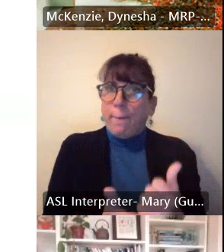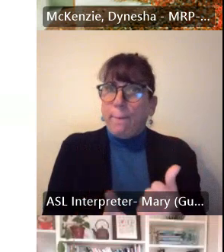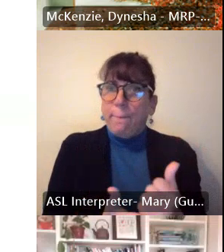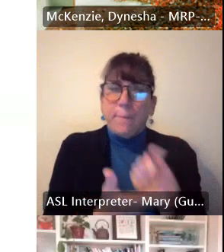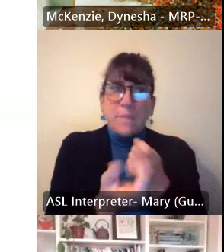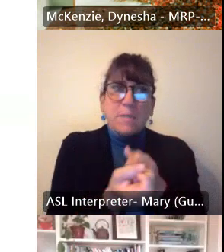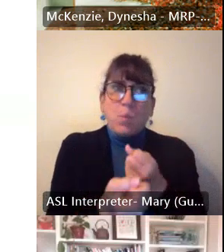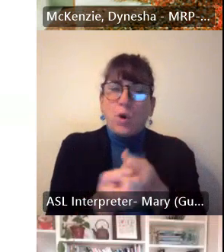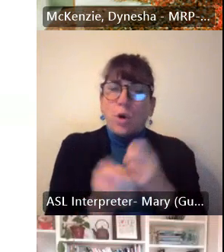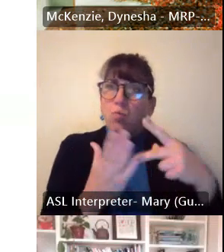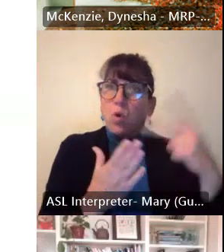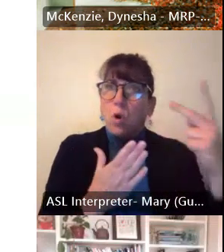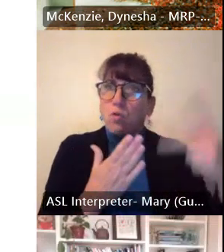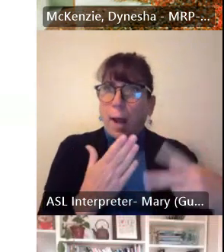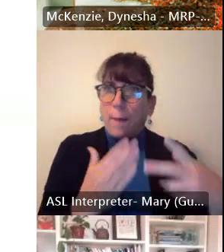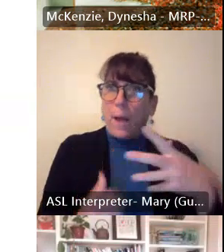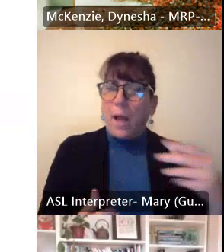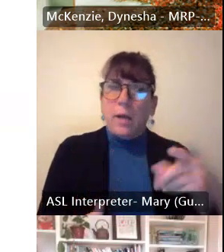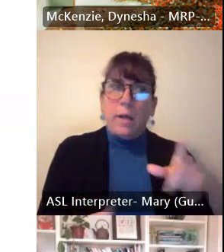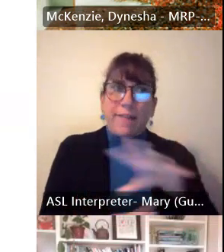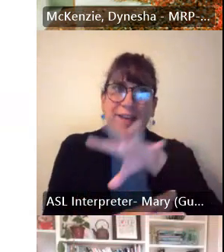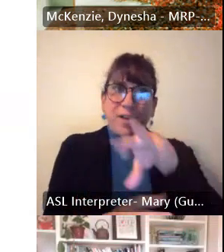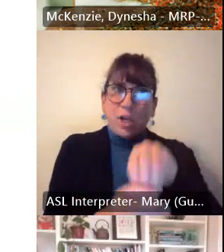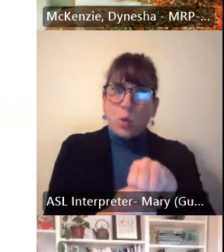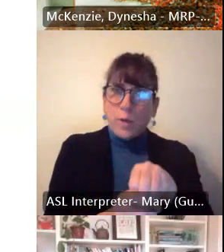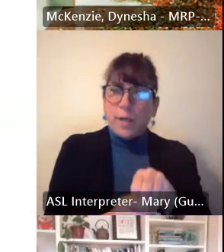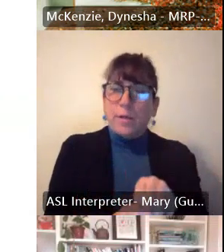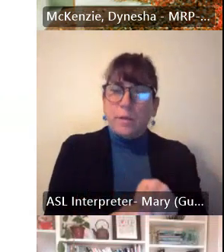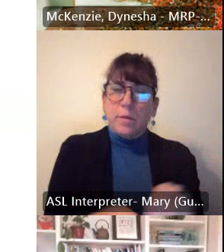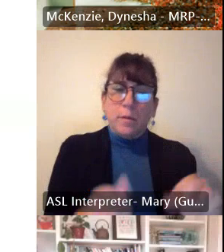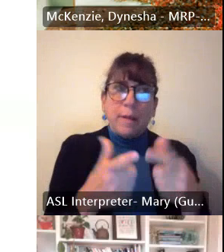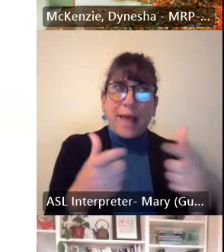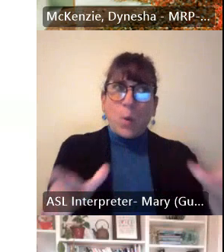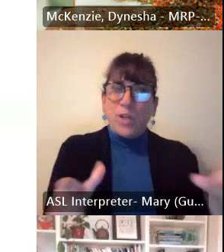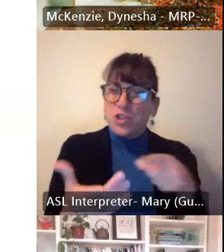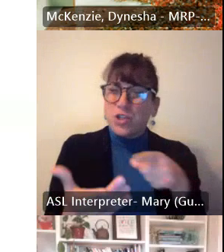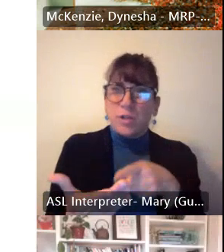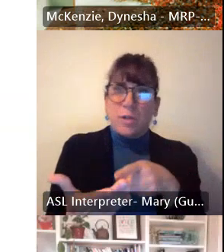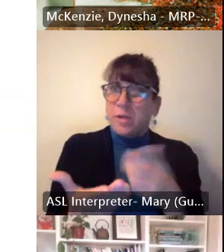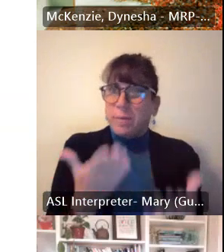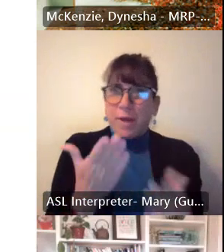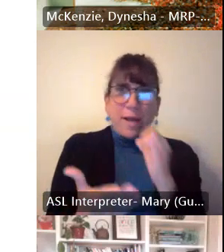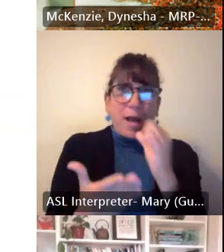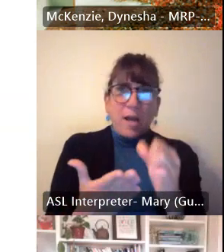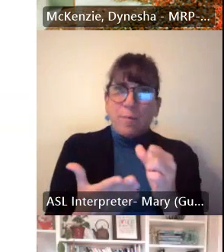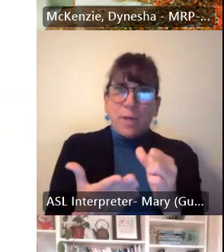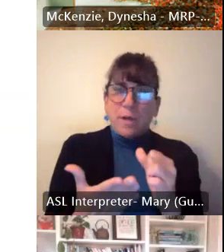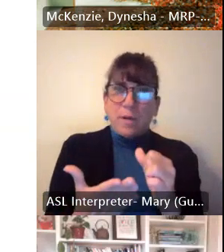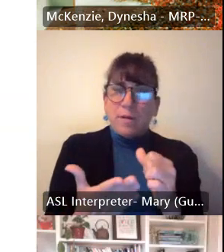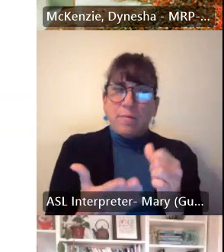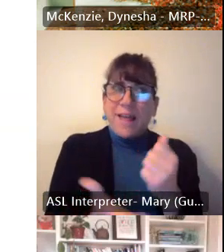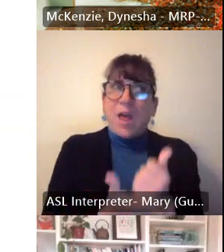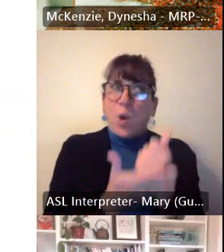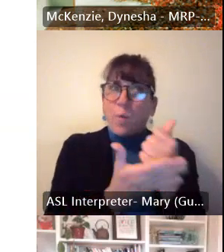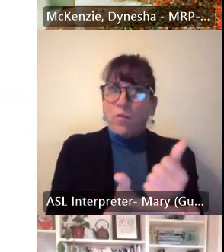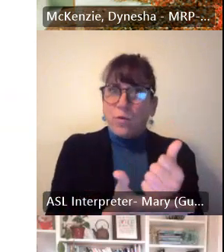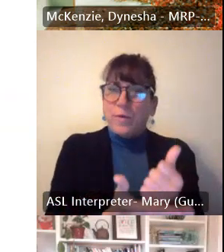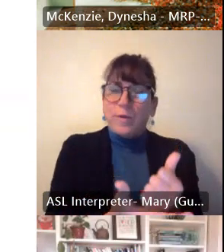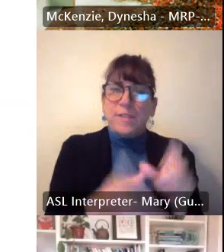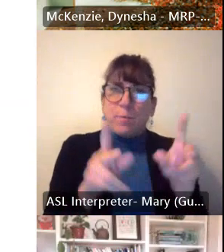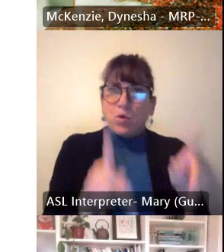support a program and included language that might not have been, that turned out not to be as helpful as the person